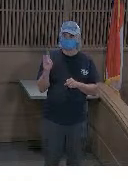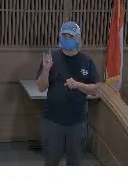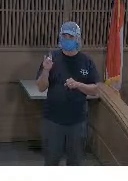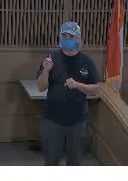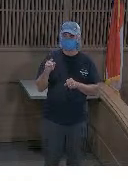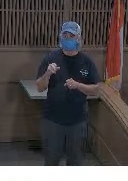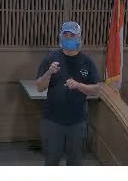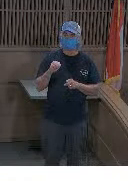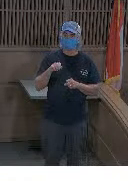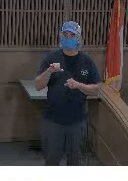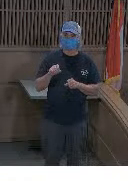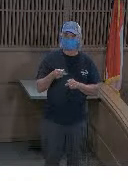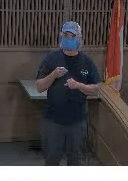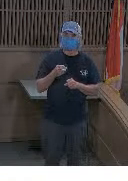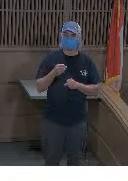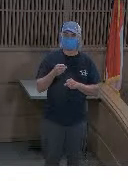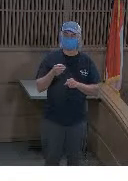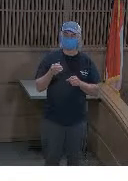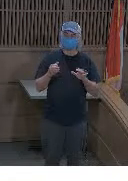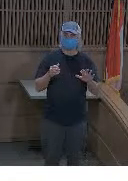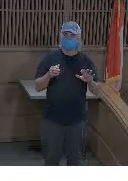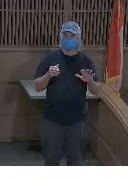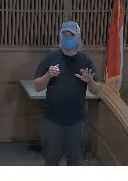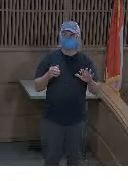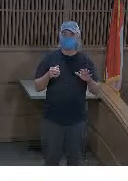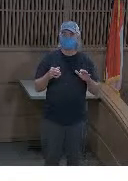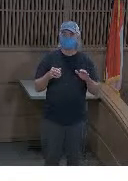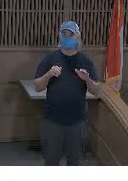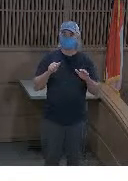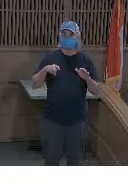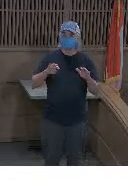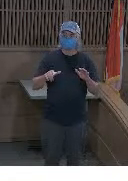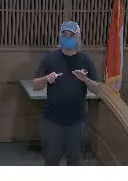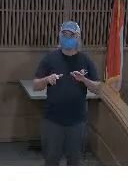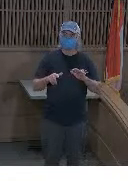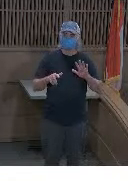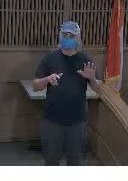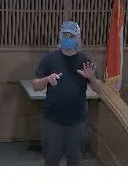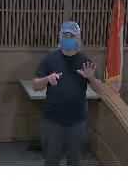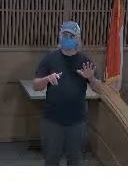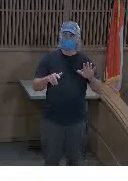of this year. We had 5 deaths. April, we had 3.